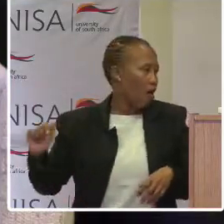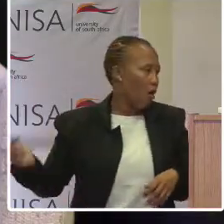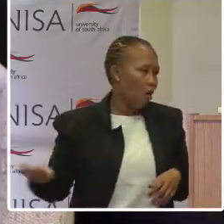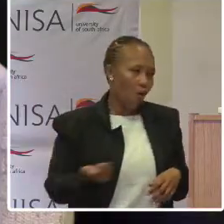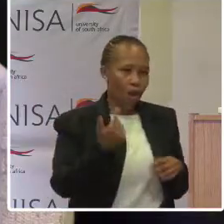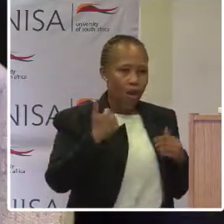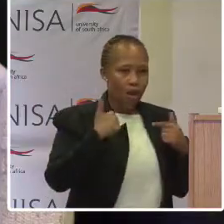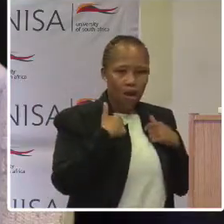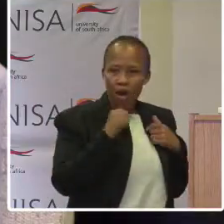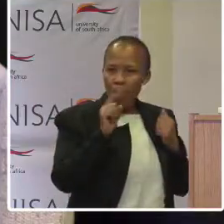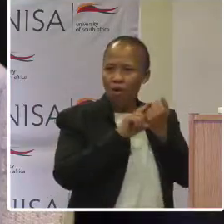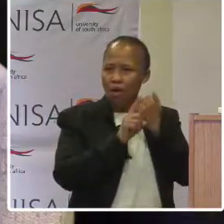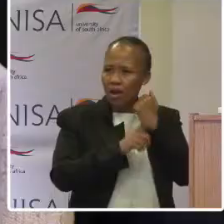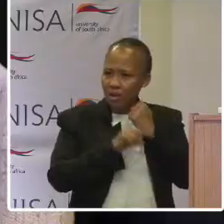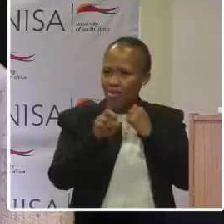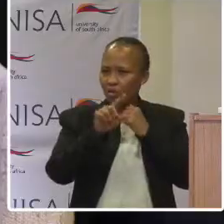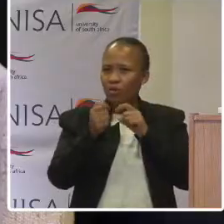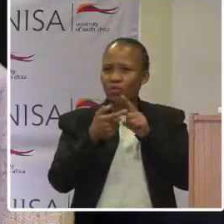the gentleman